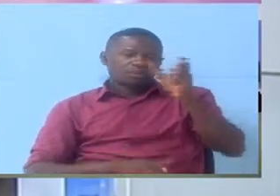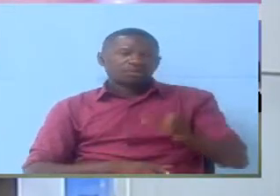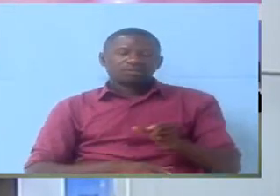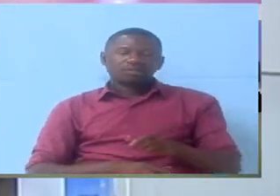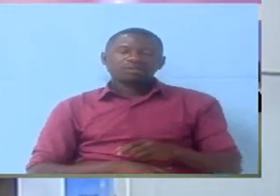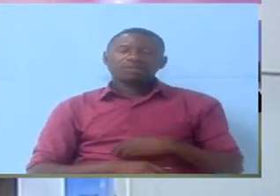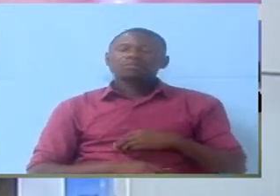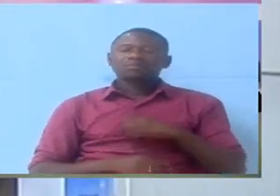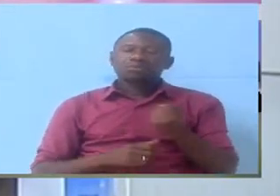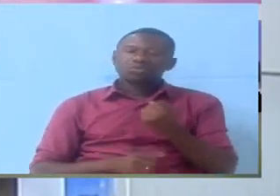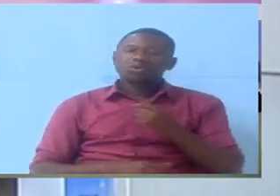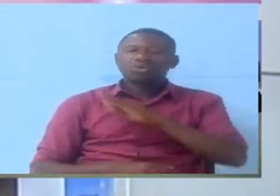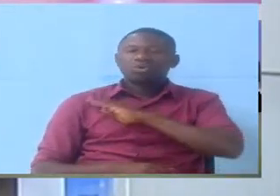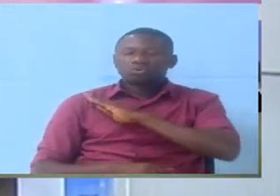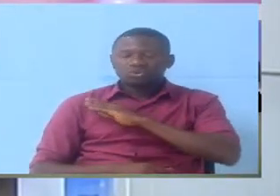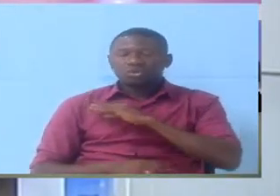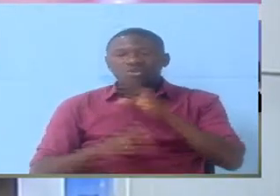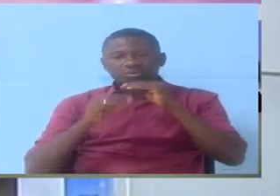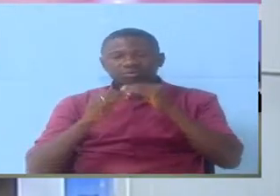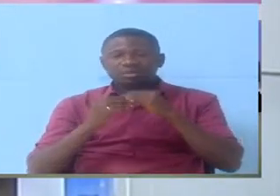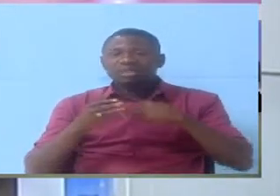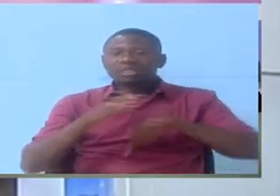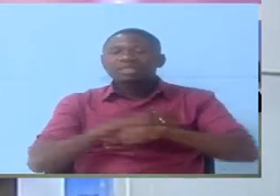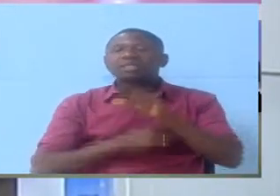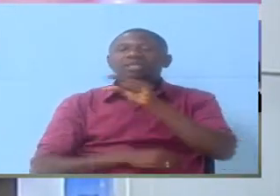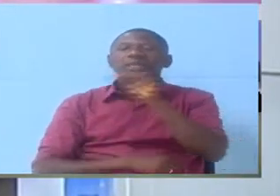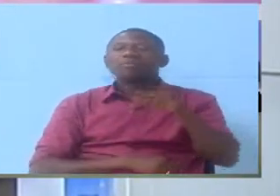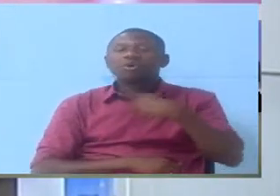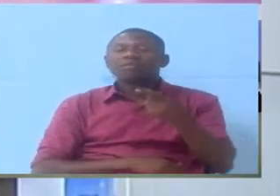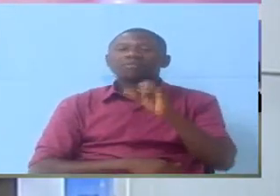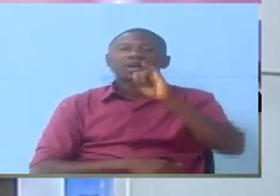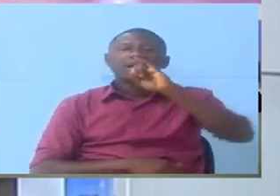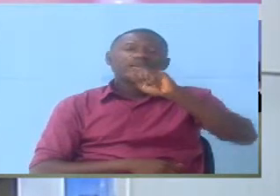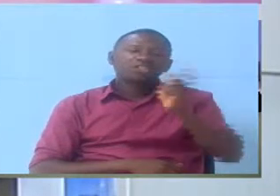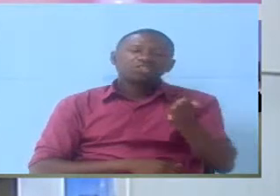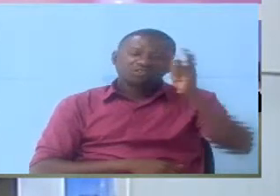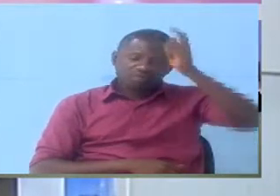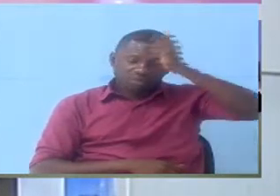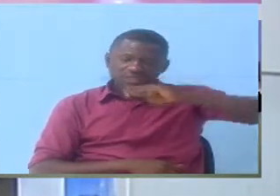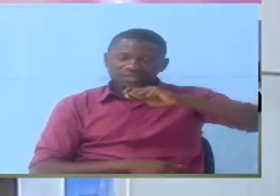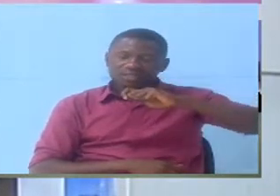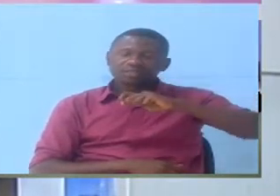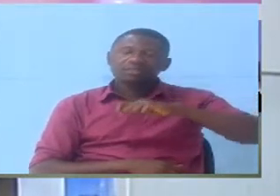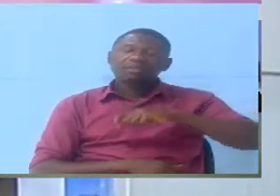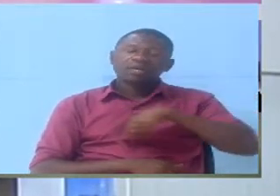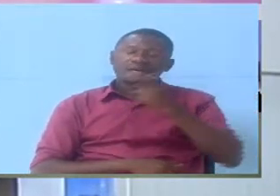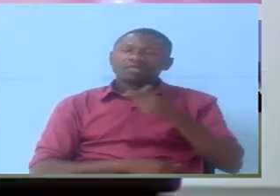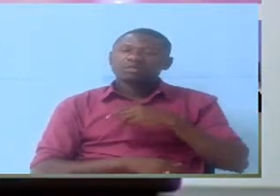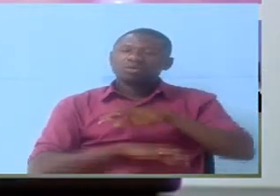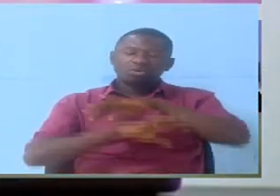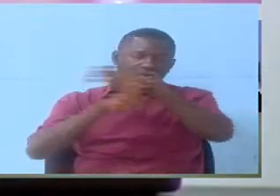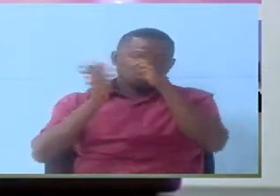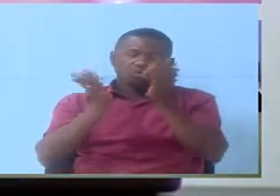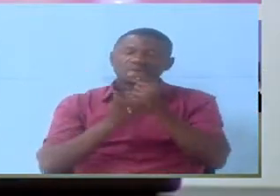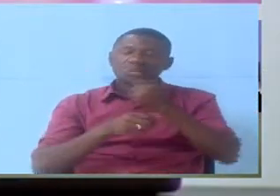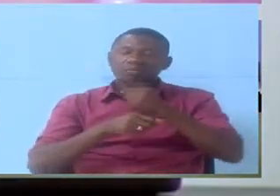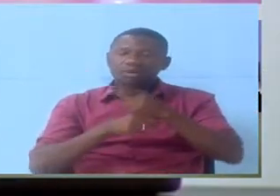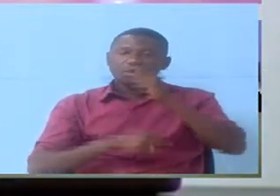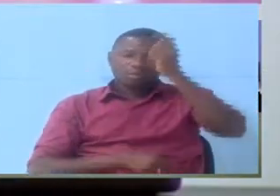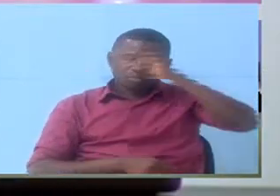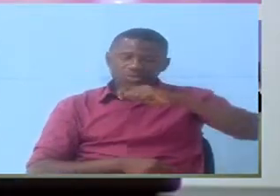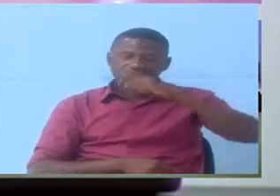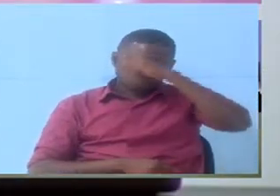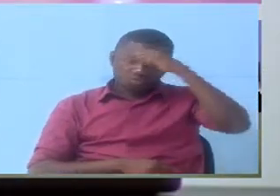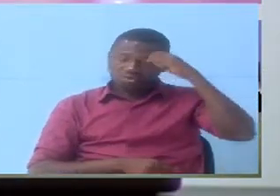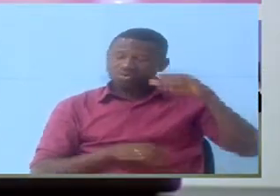IGP and the Gambia Police Force. Or you thought you were doing that? I thought I was doing